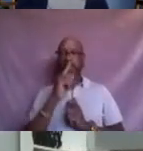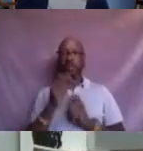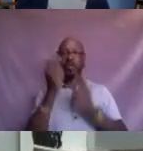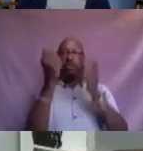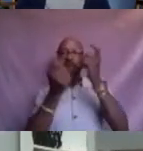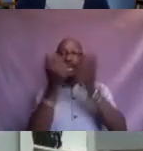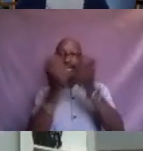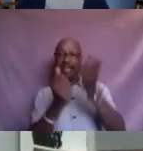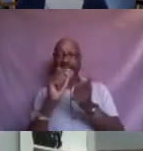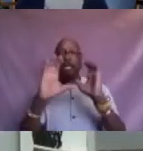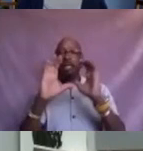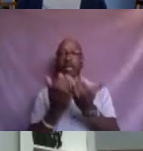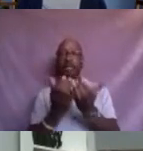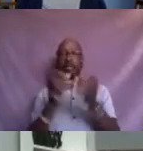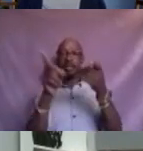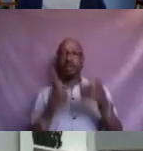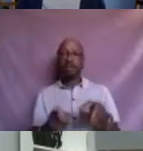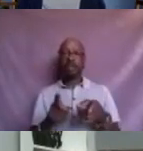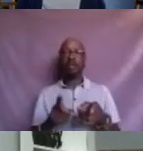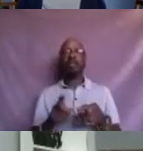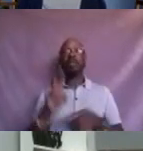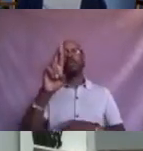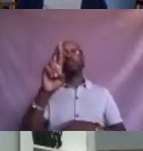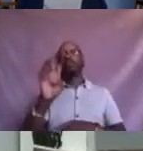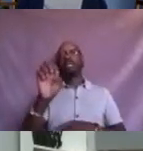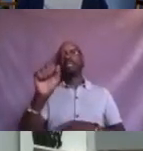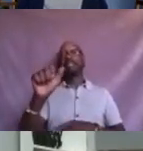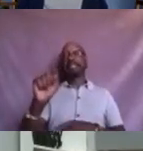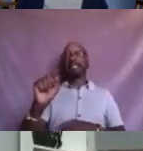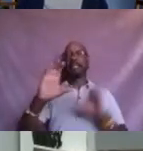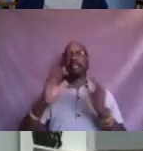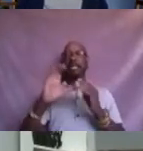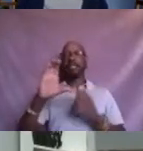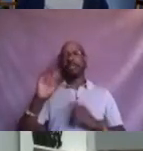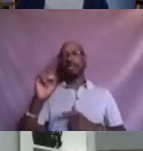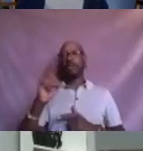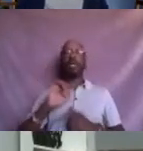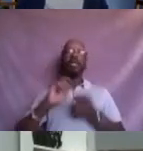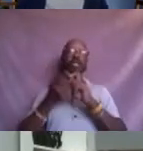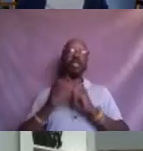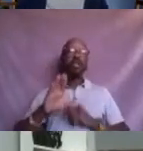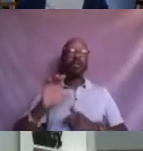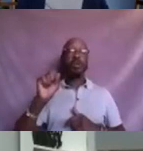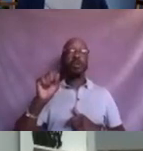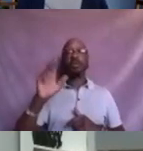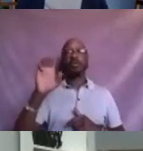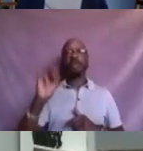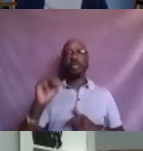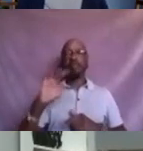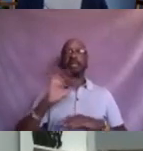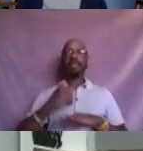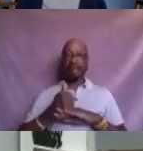description. I want you to reset the class code. I want you to change your stream settings. And I want you to